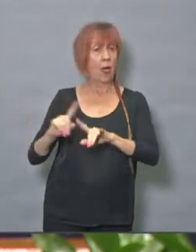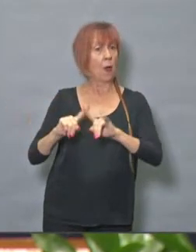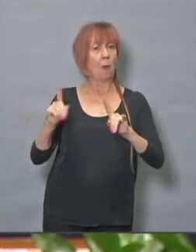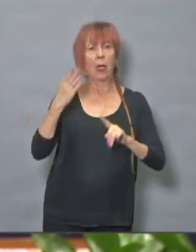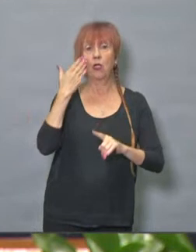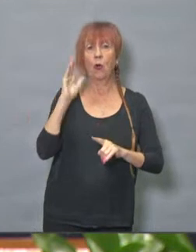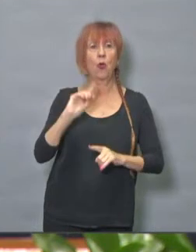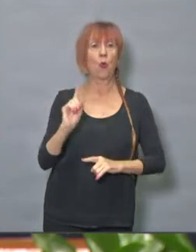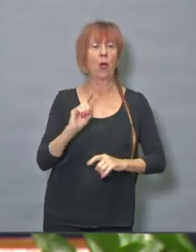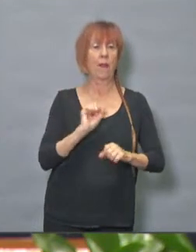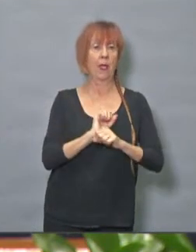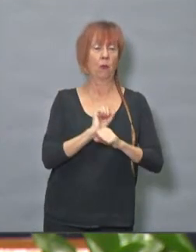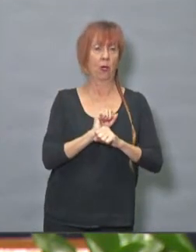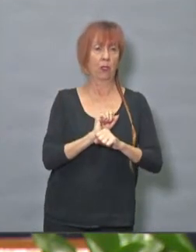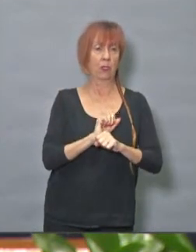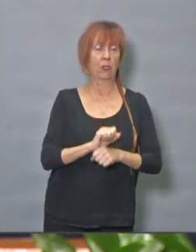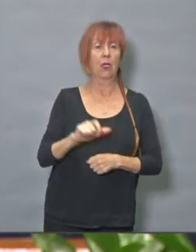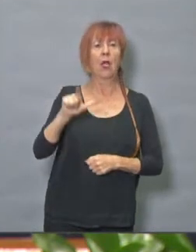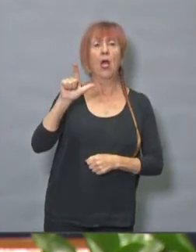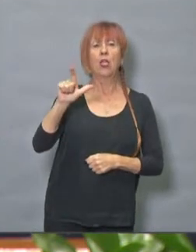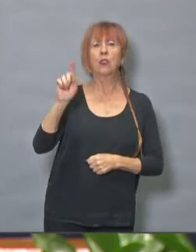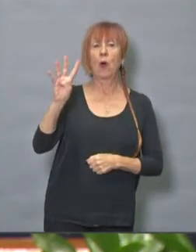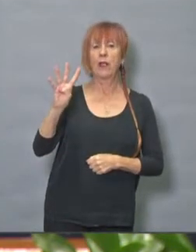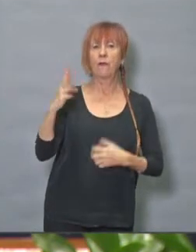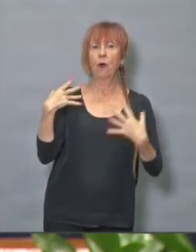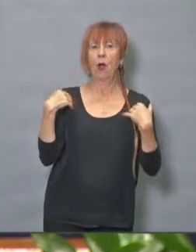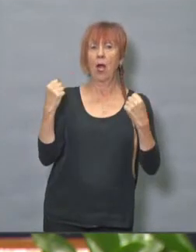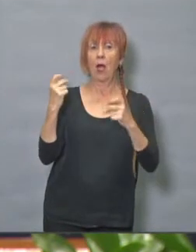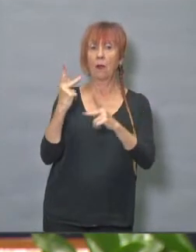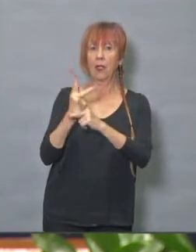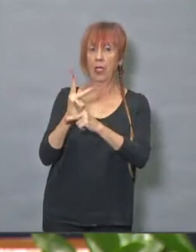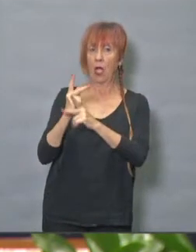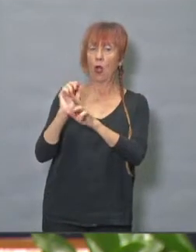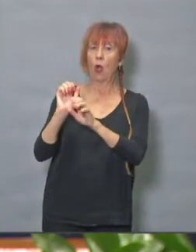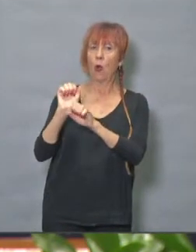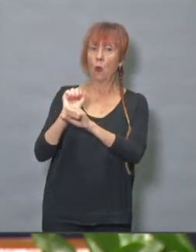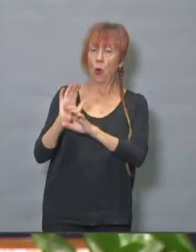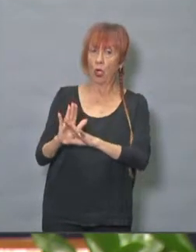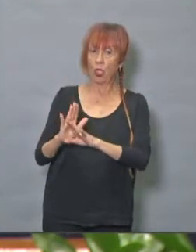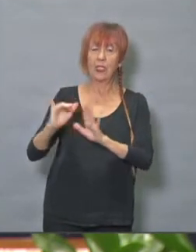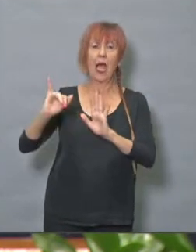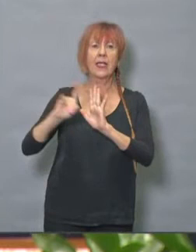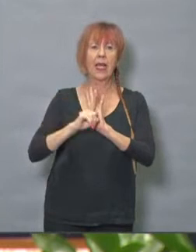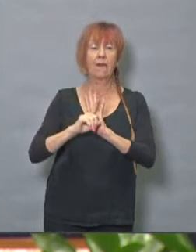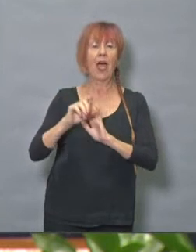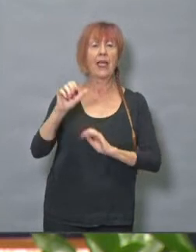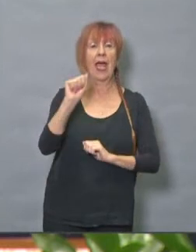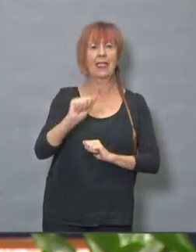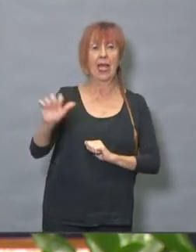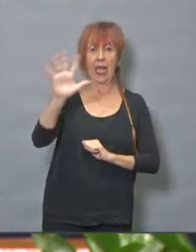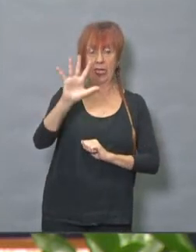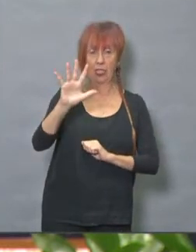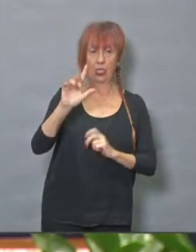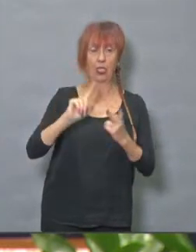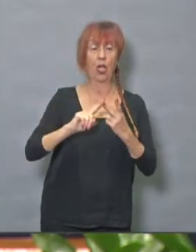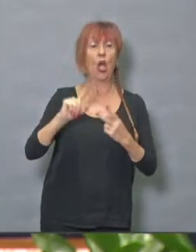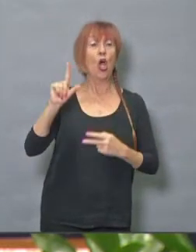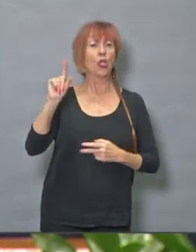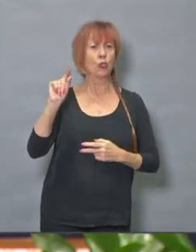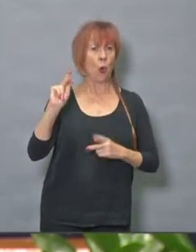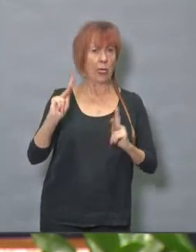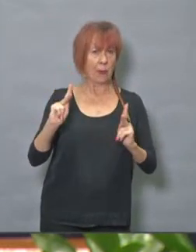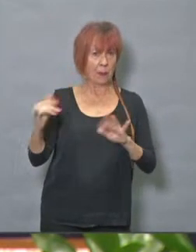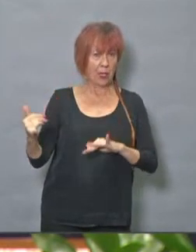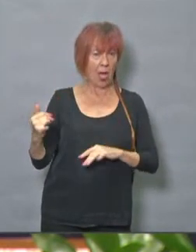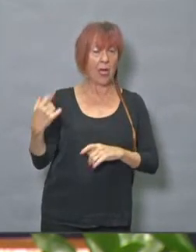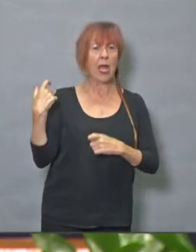specified. 24 of the healthcare workers who died identified as Asian. 20 of the people who passed away